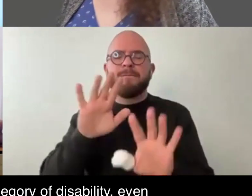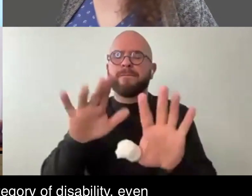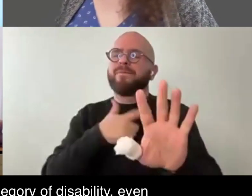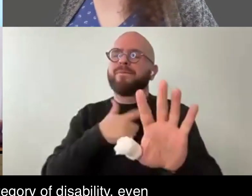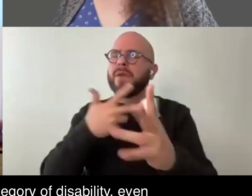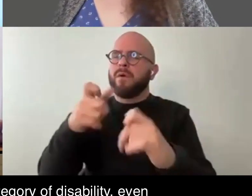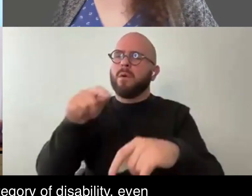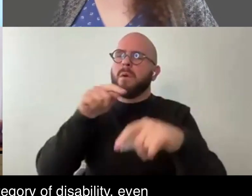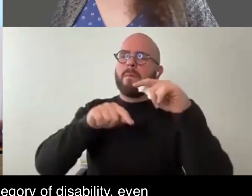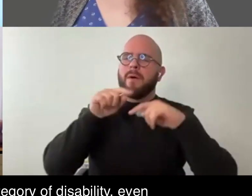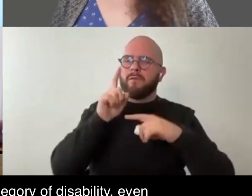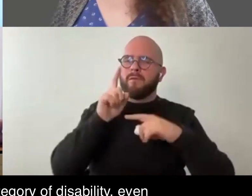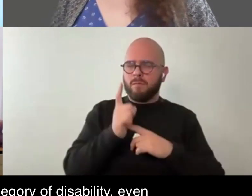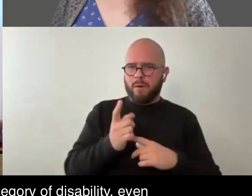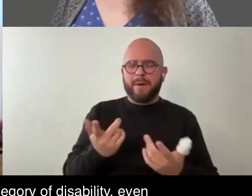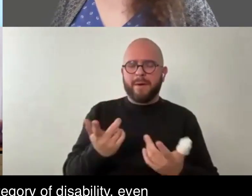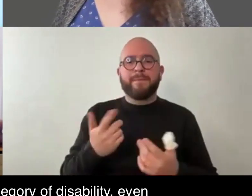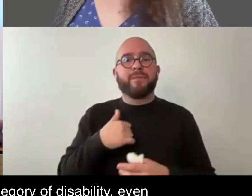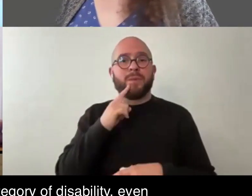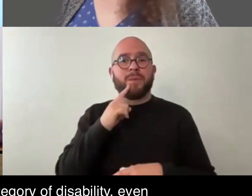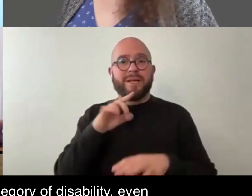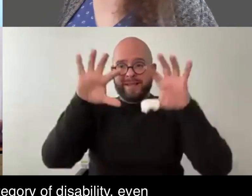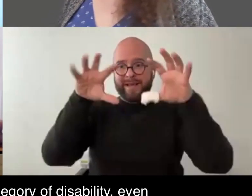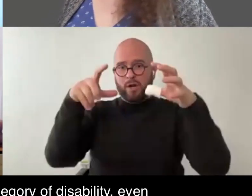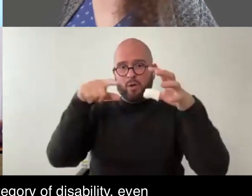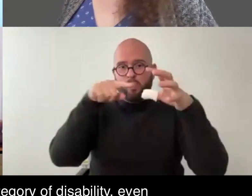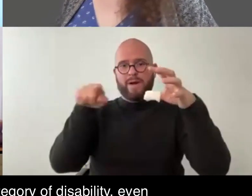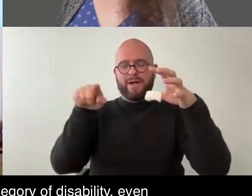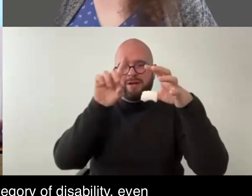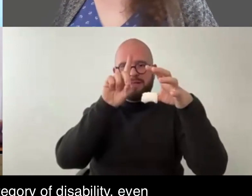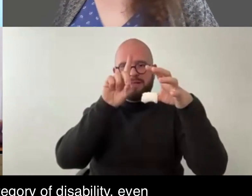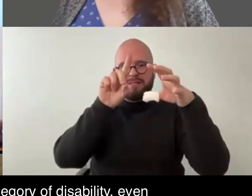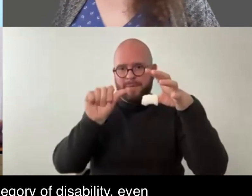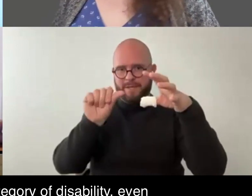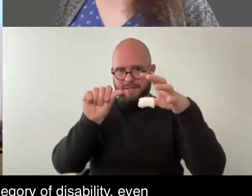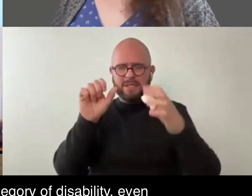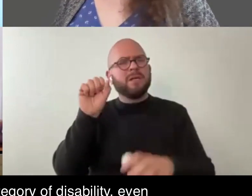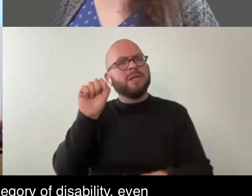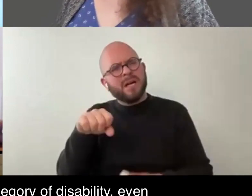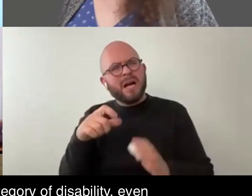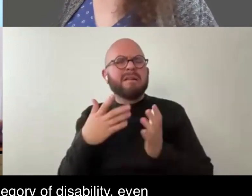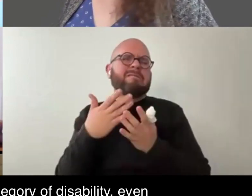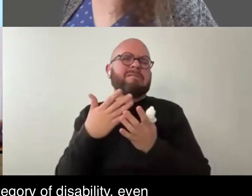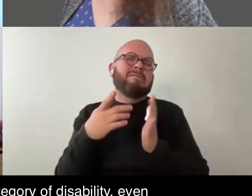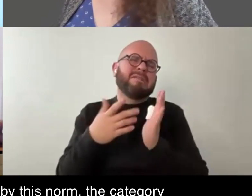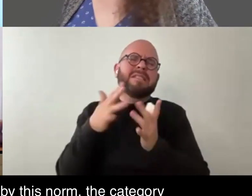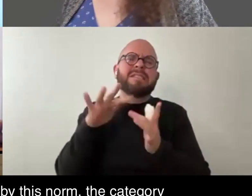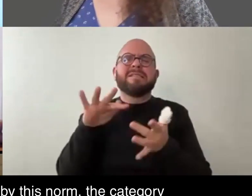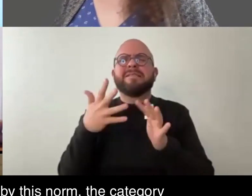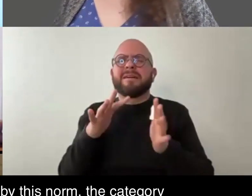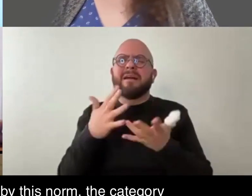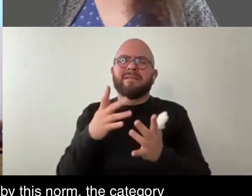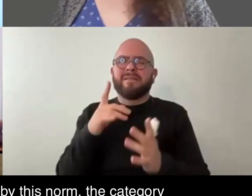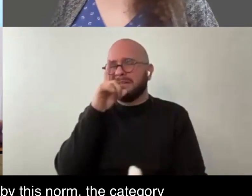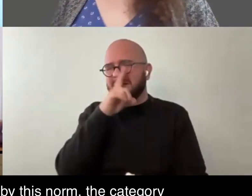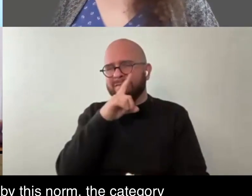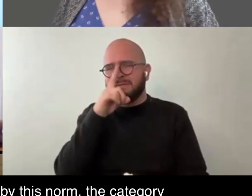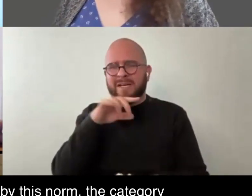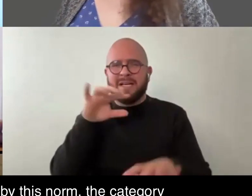say, the category of disability, even though it is in some ways a kind of artificial category